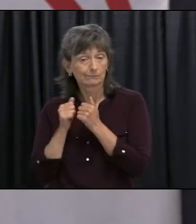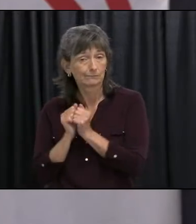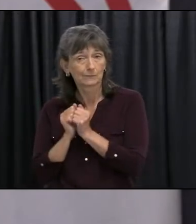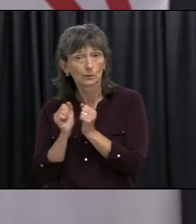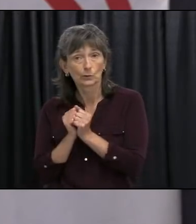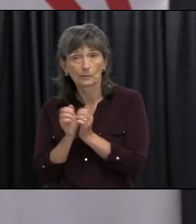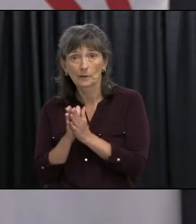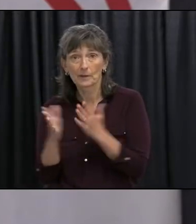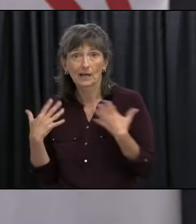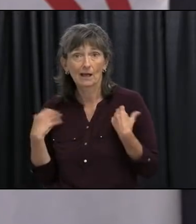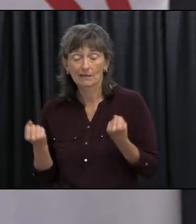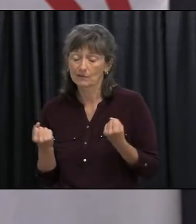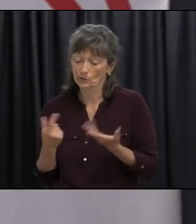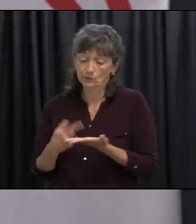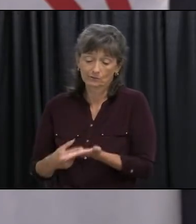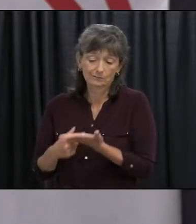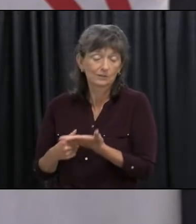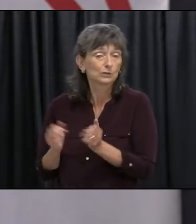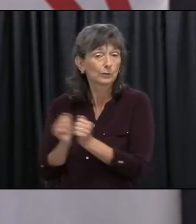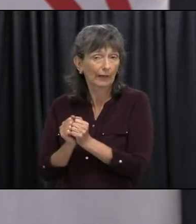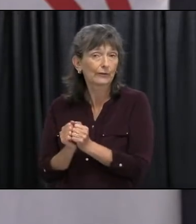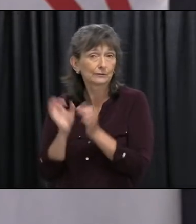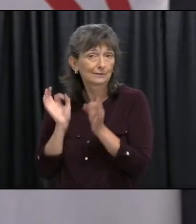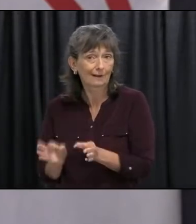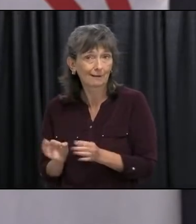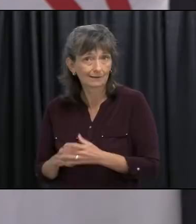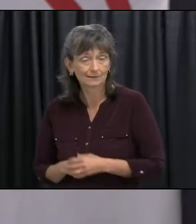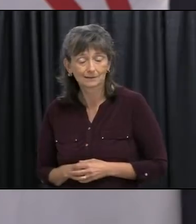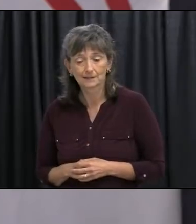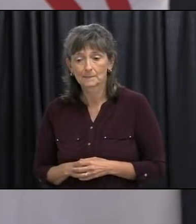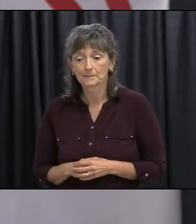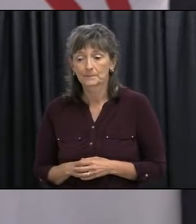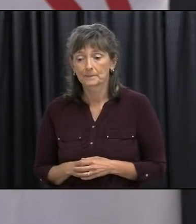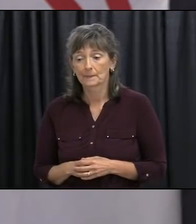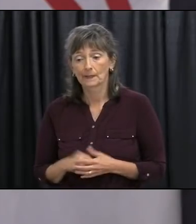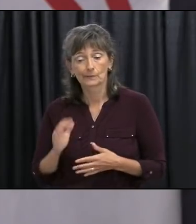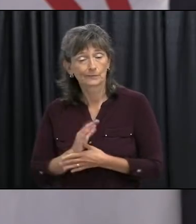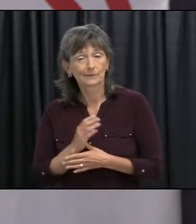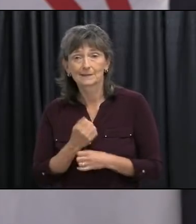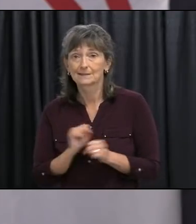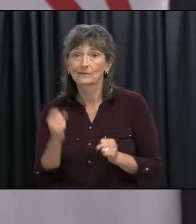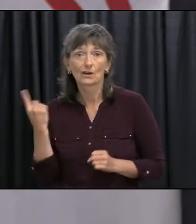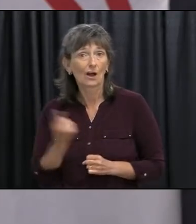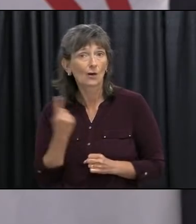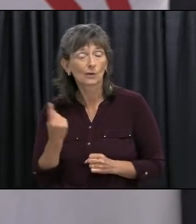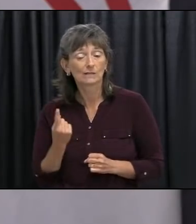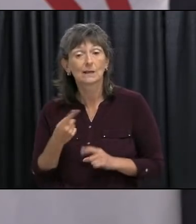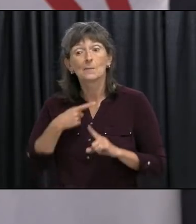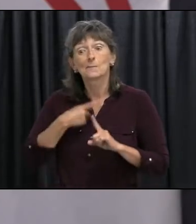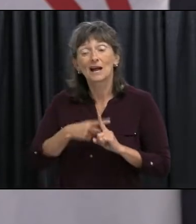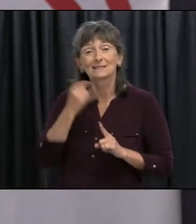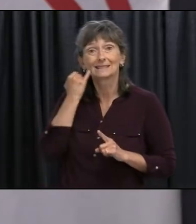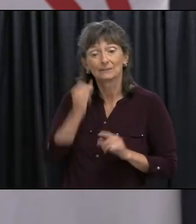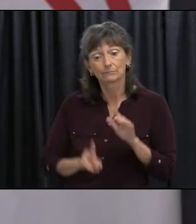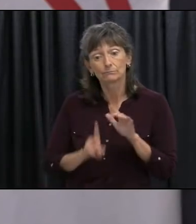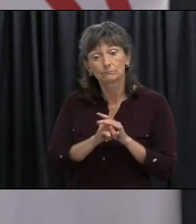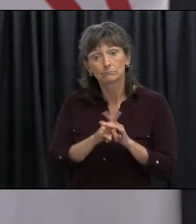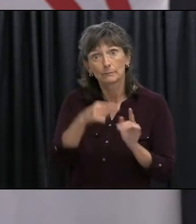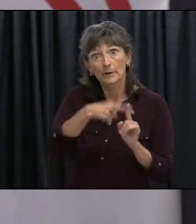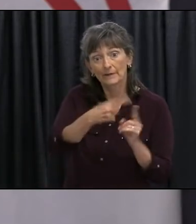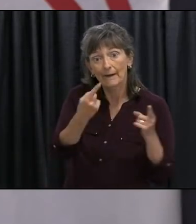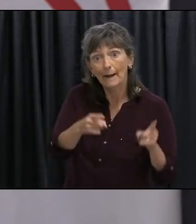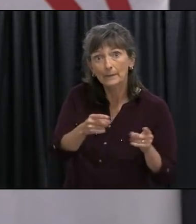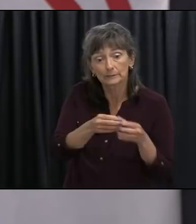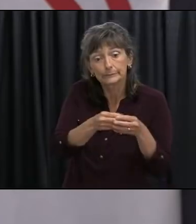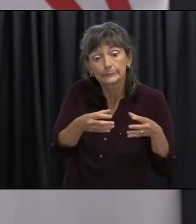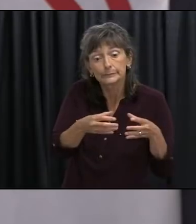how we will make that decision, and we will do it when we know it's safe to do so, and we can respond if indeed we had to respond to